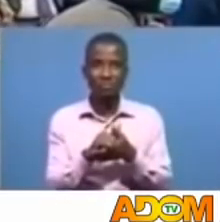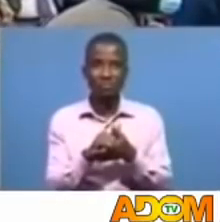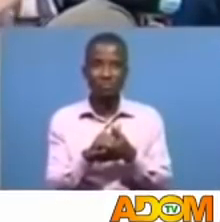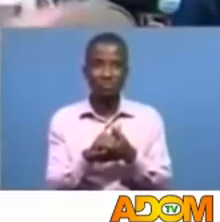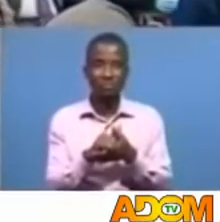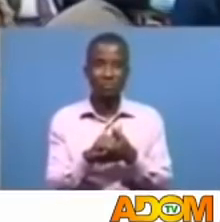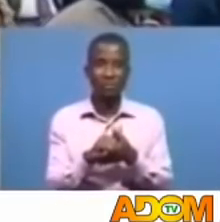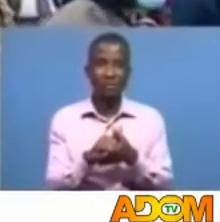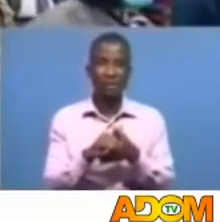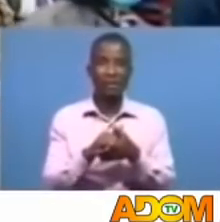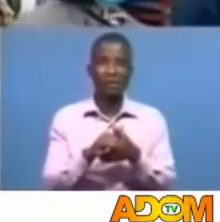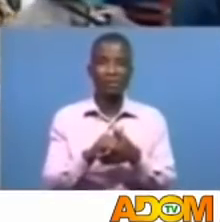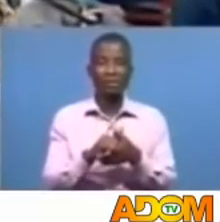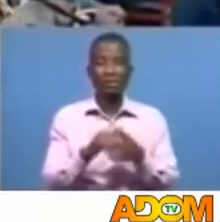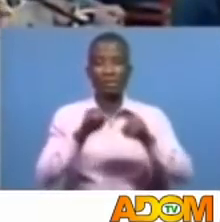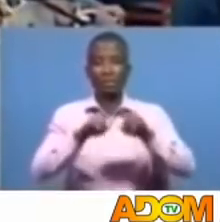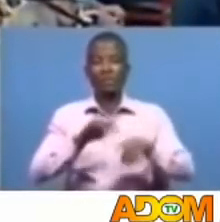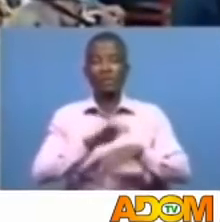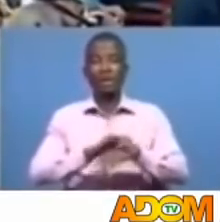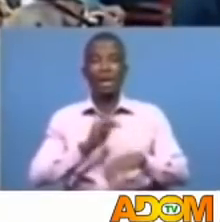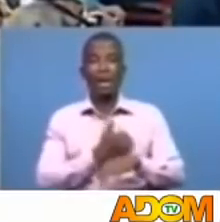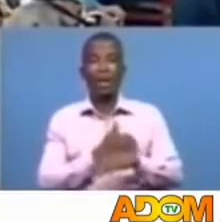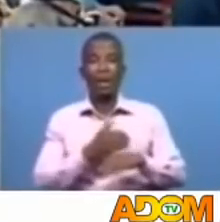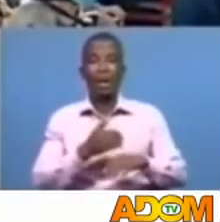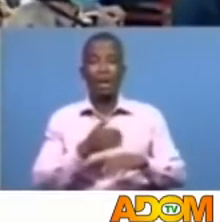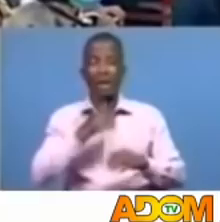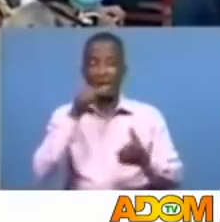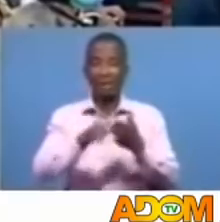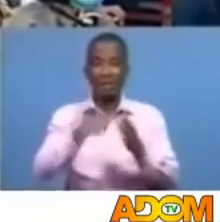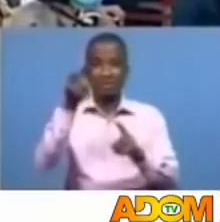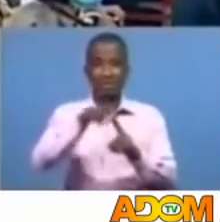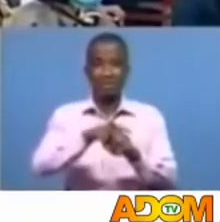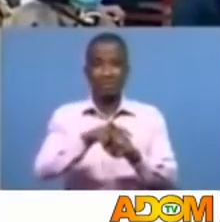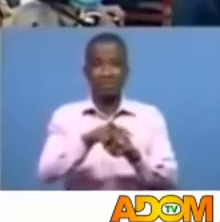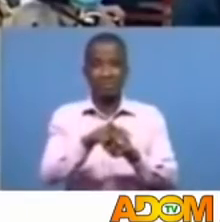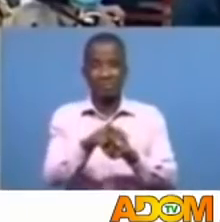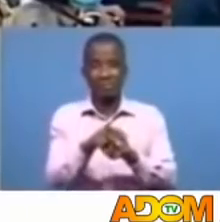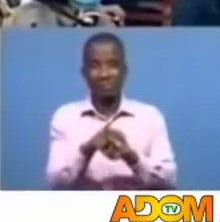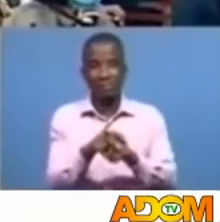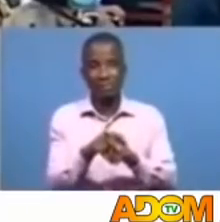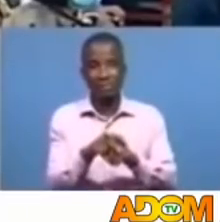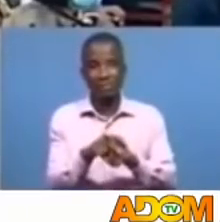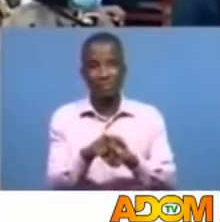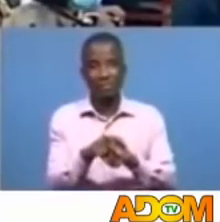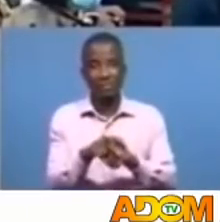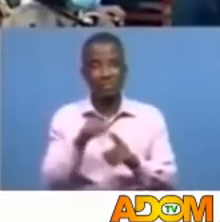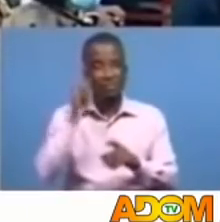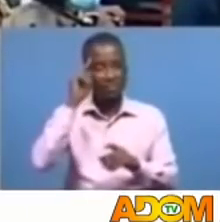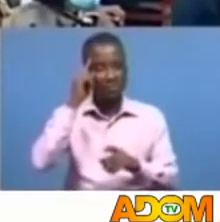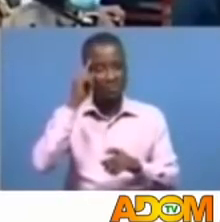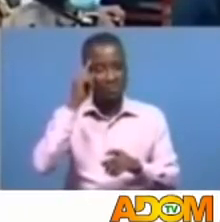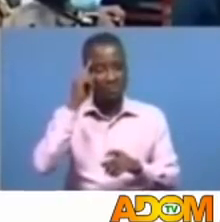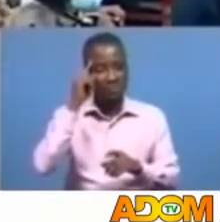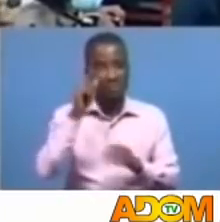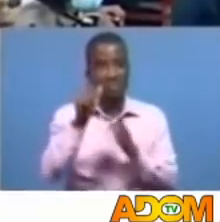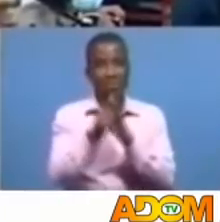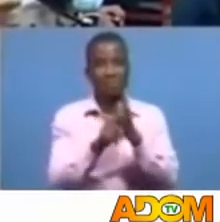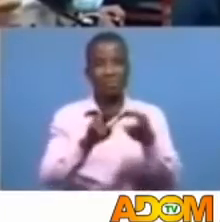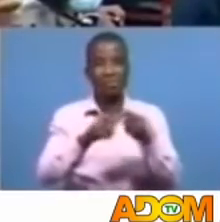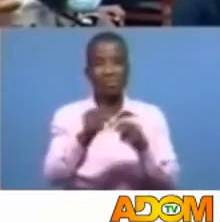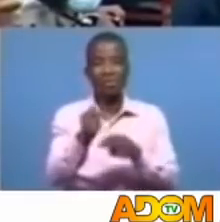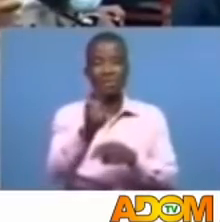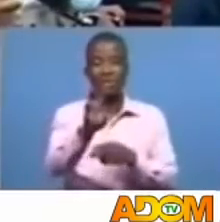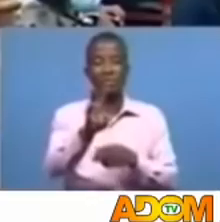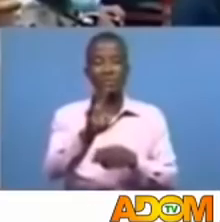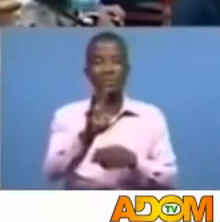of another application in which you did seek to consider Section 26.